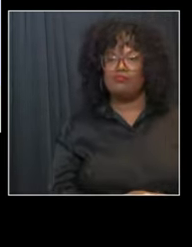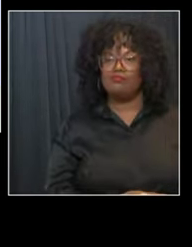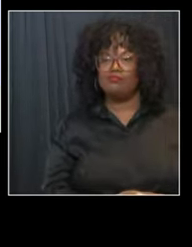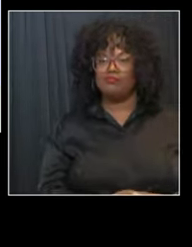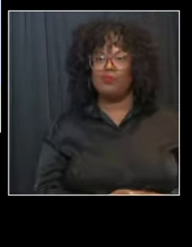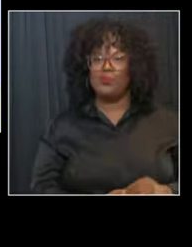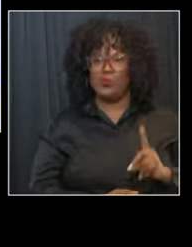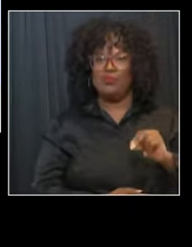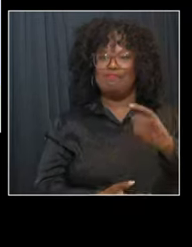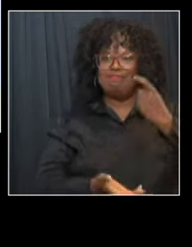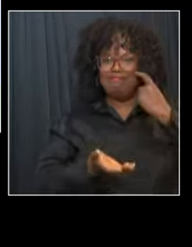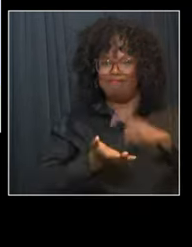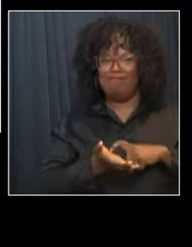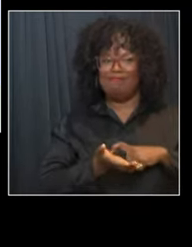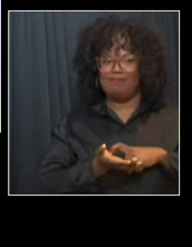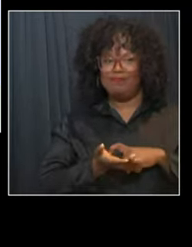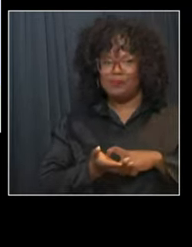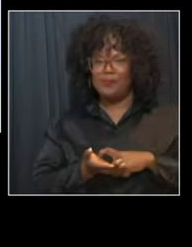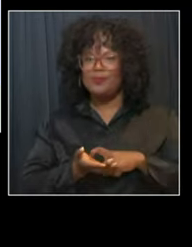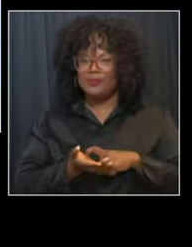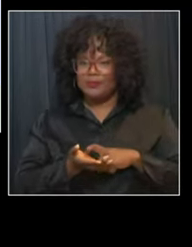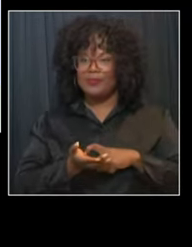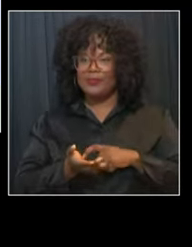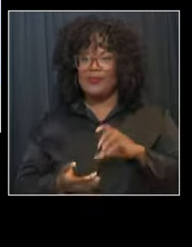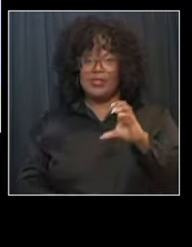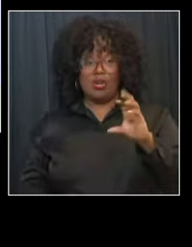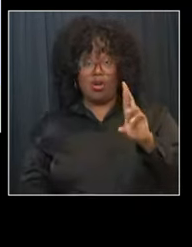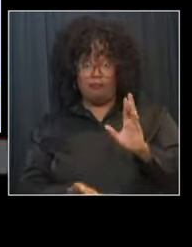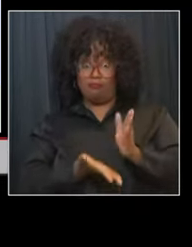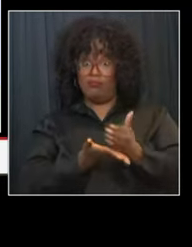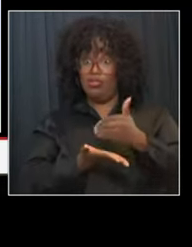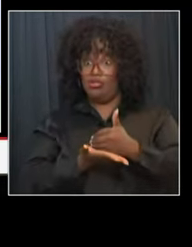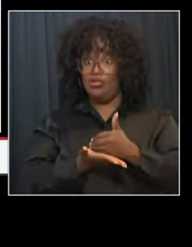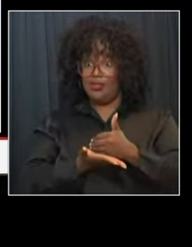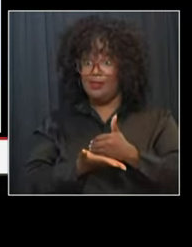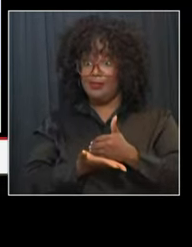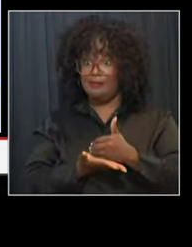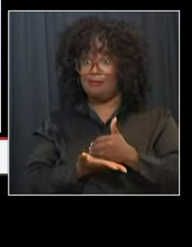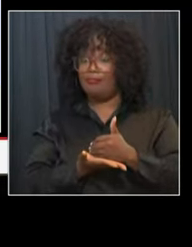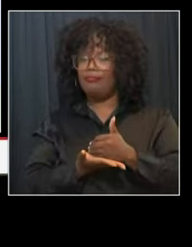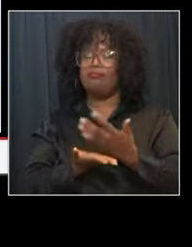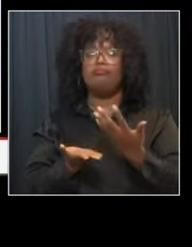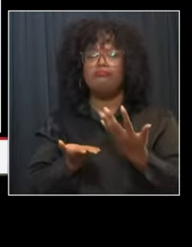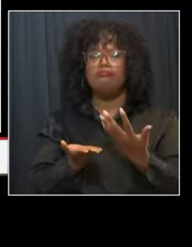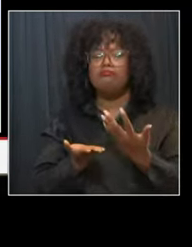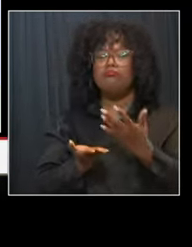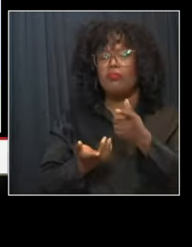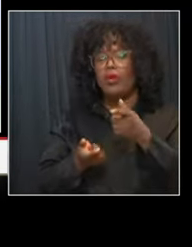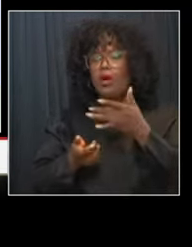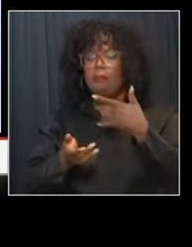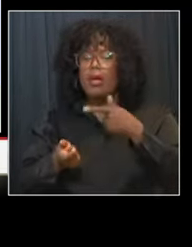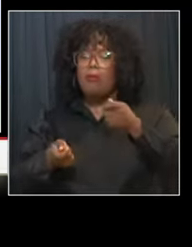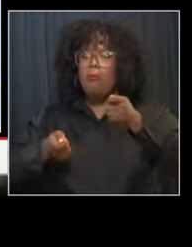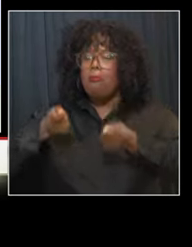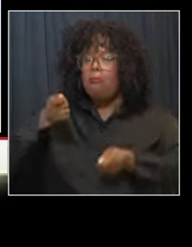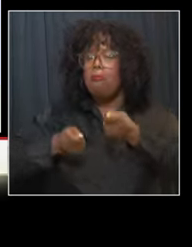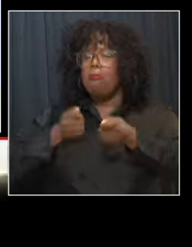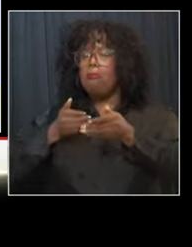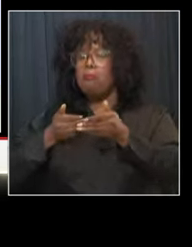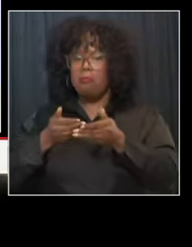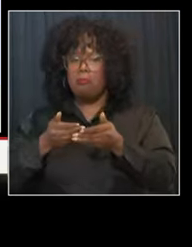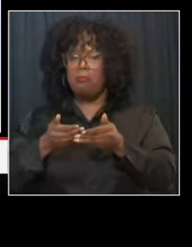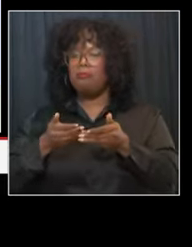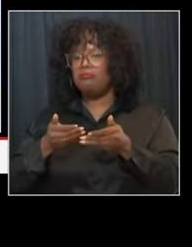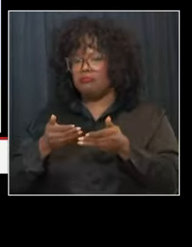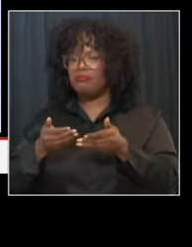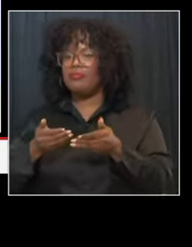normal changes that have to happen during a fiscal year. And this is true for any jurisdiction. So it's difficult to split